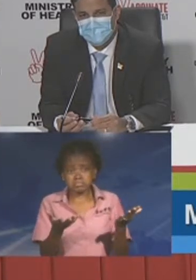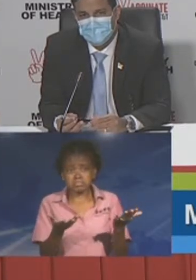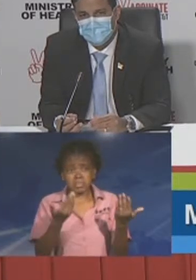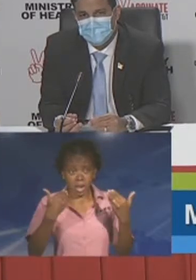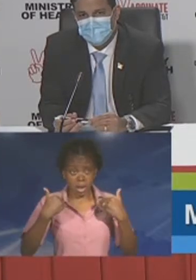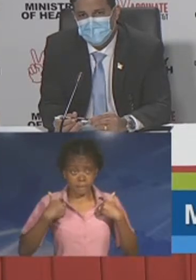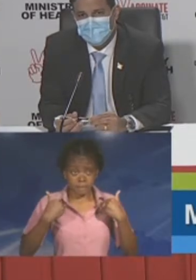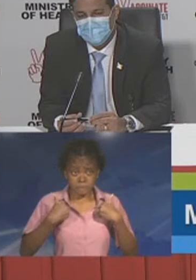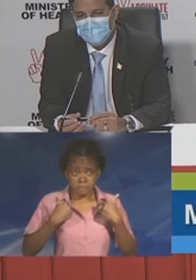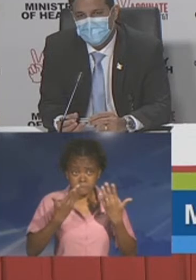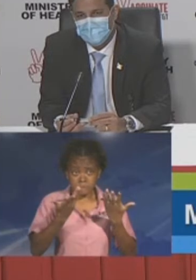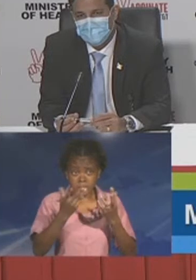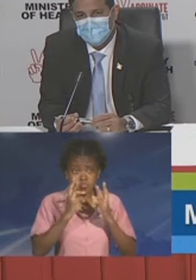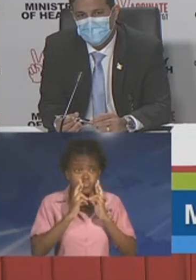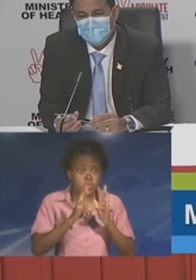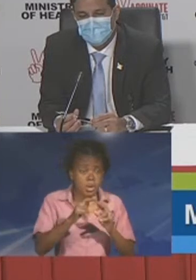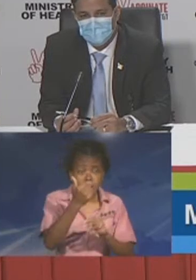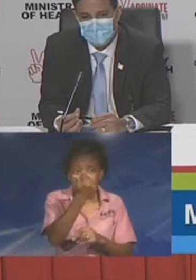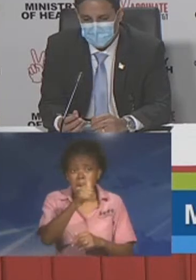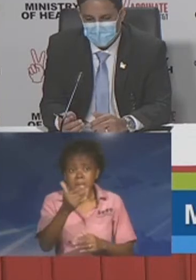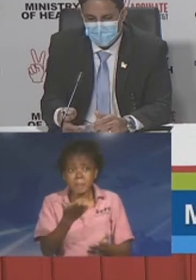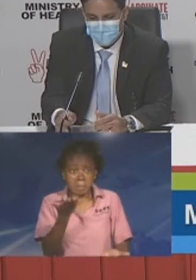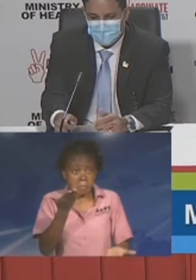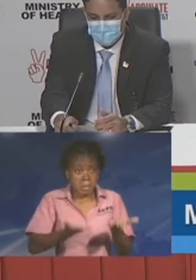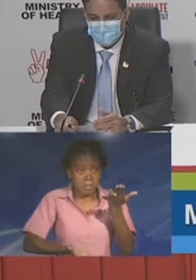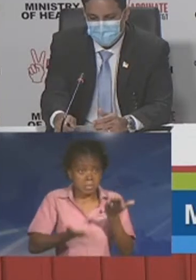of concern so far?